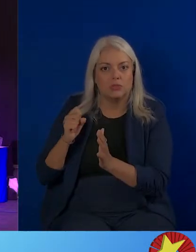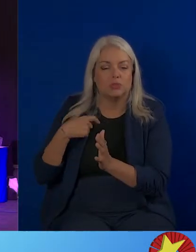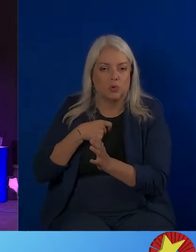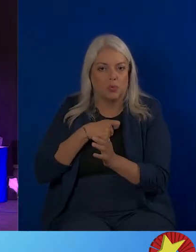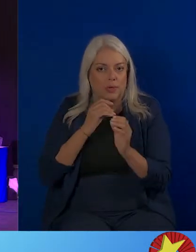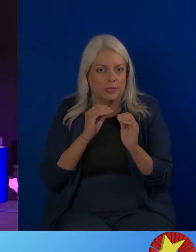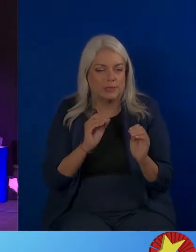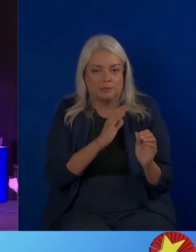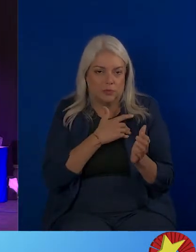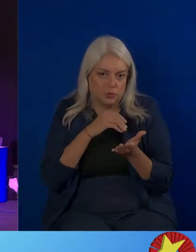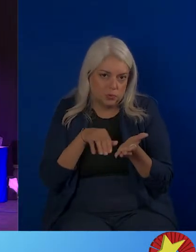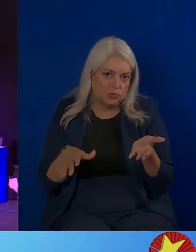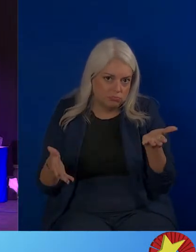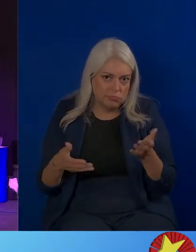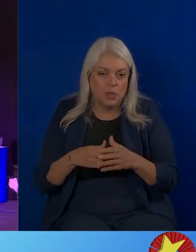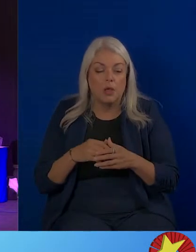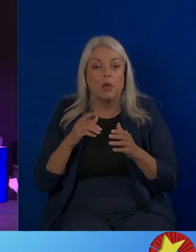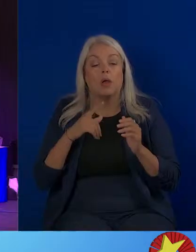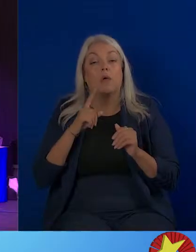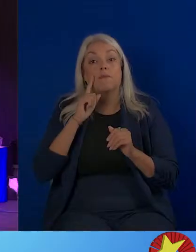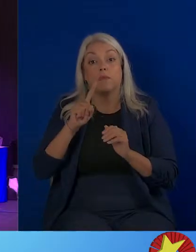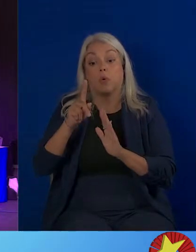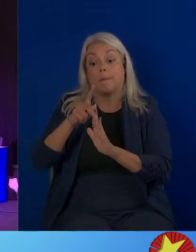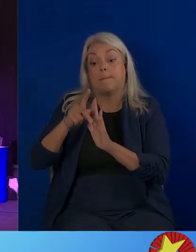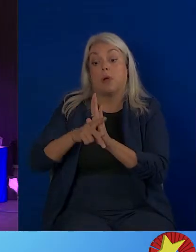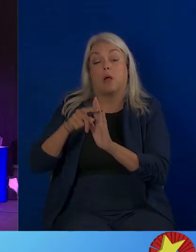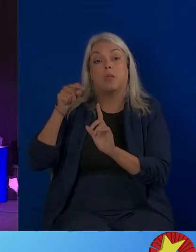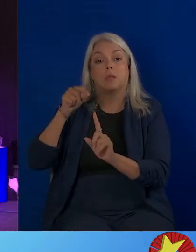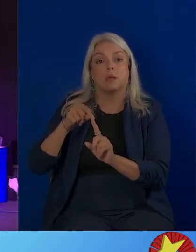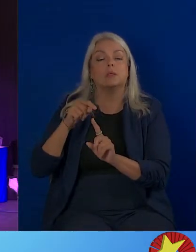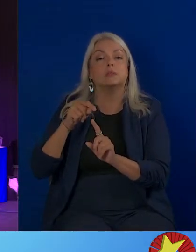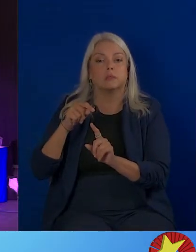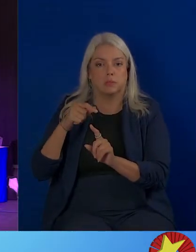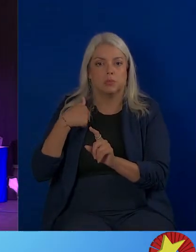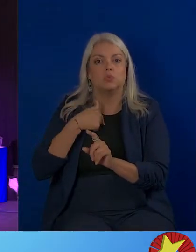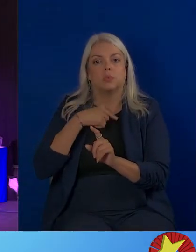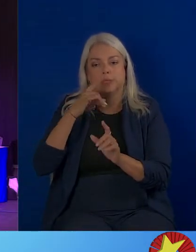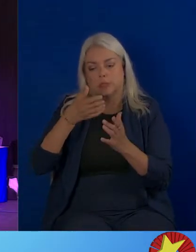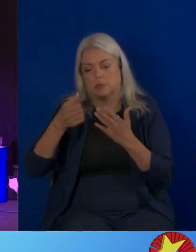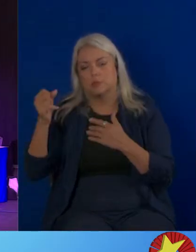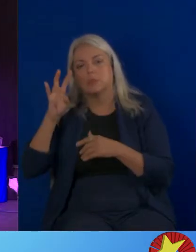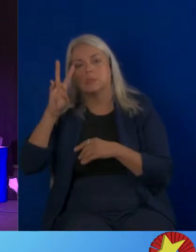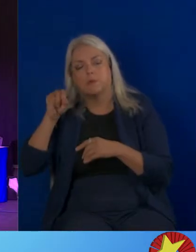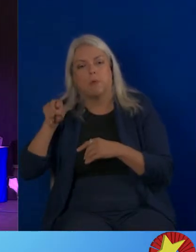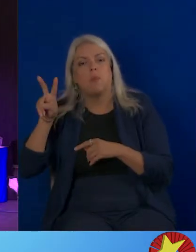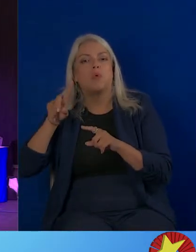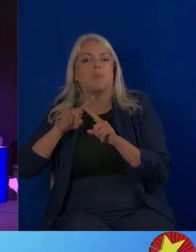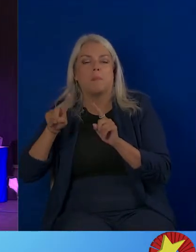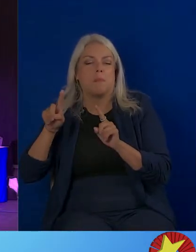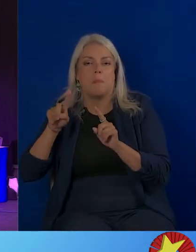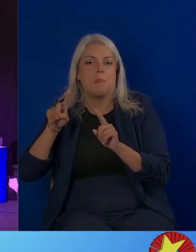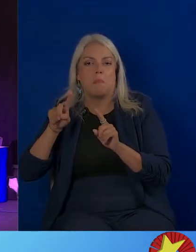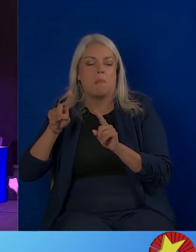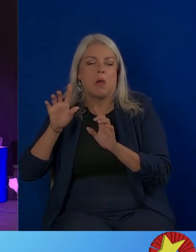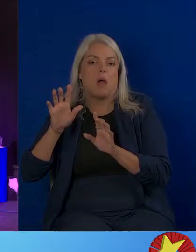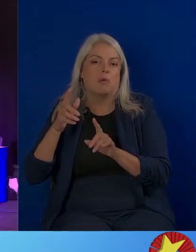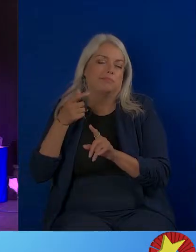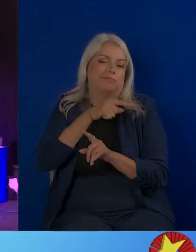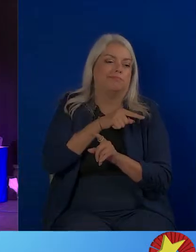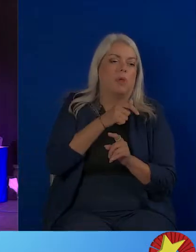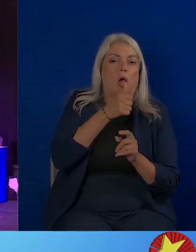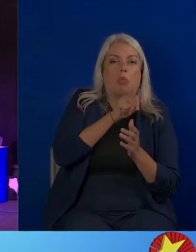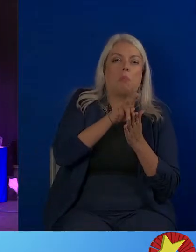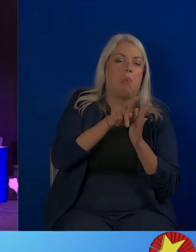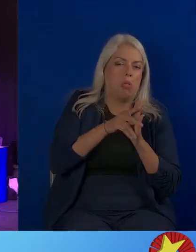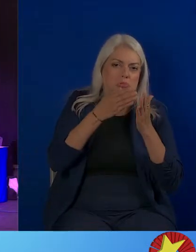students. With policies, we've removed 7.2, but I'm going to speak to that. With policies,